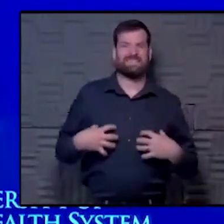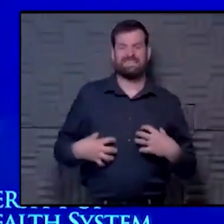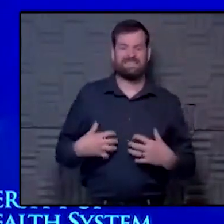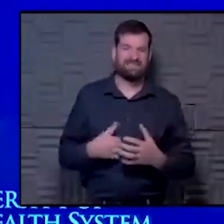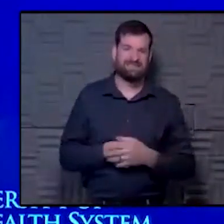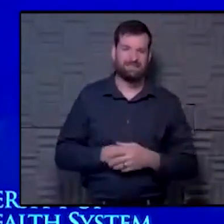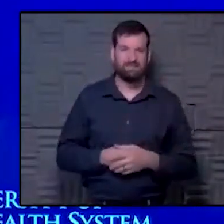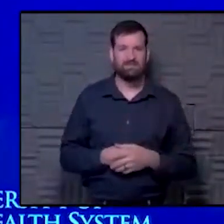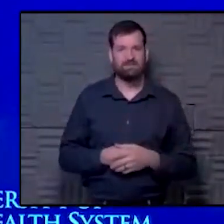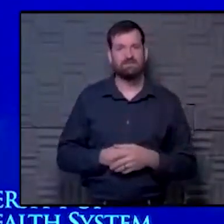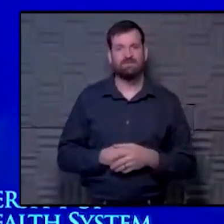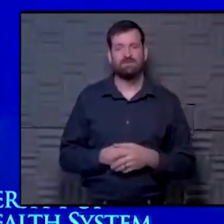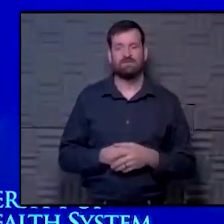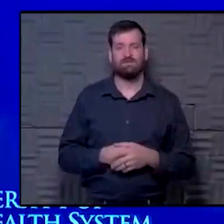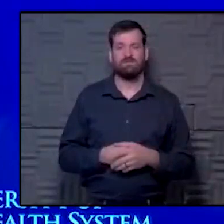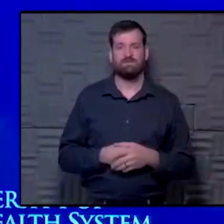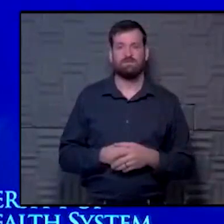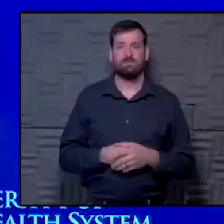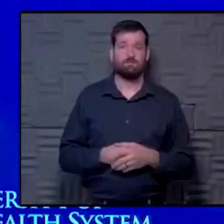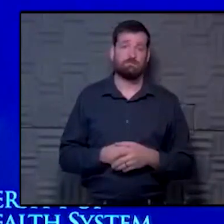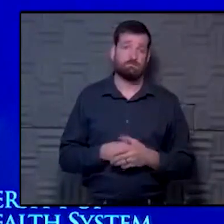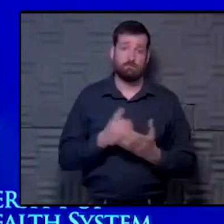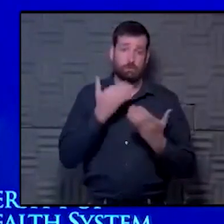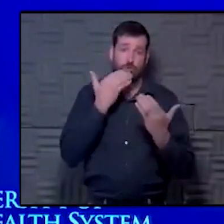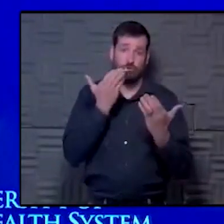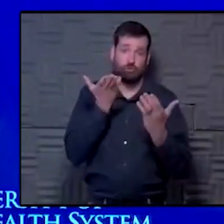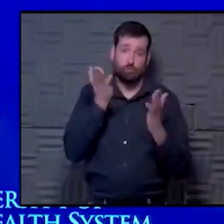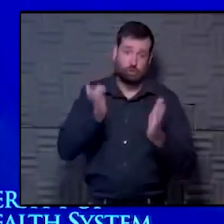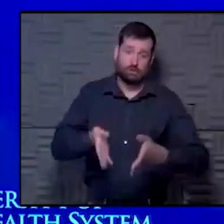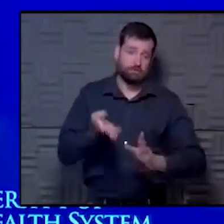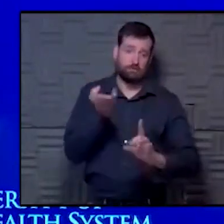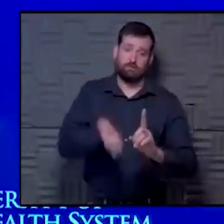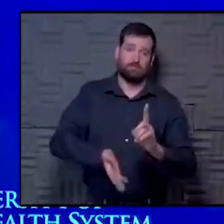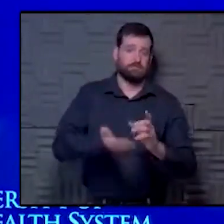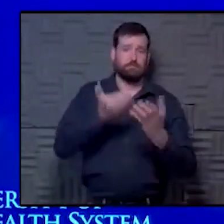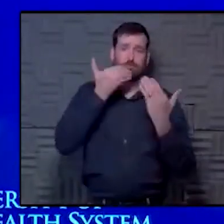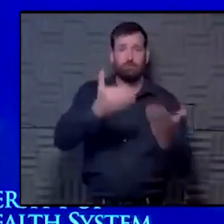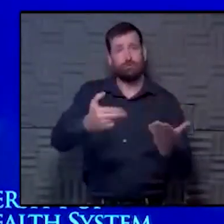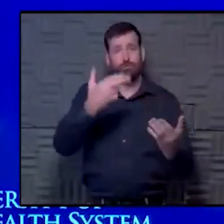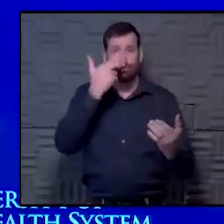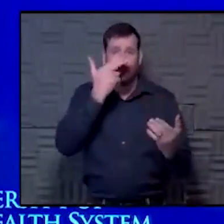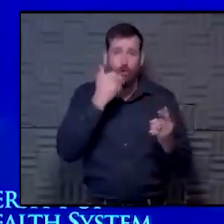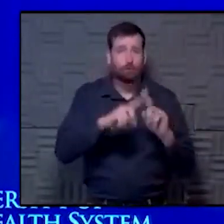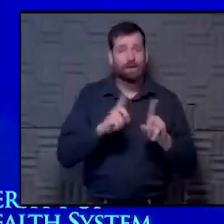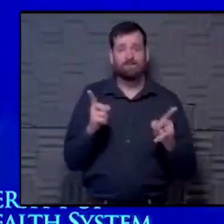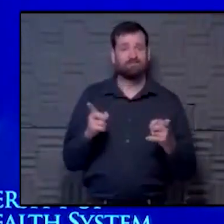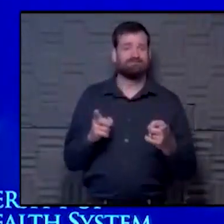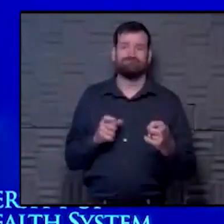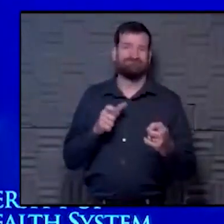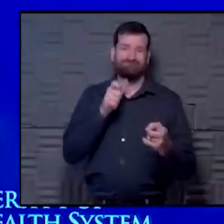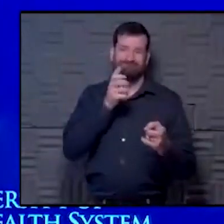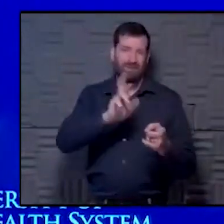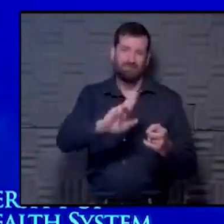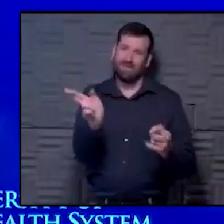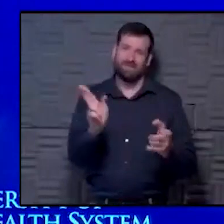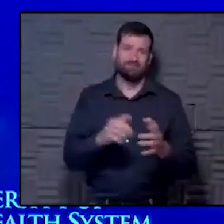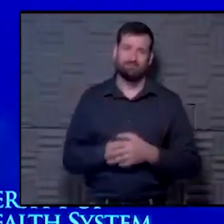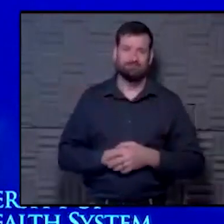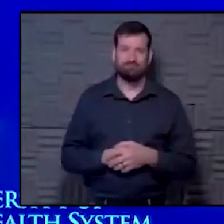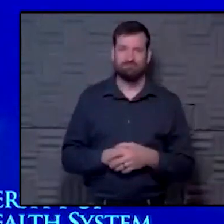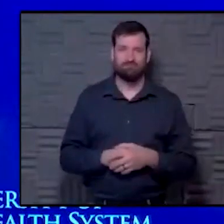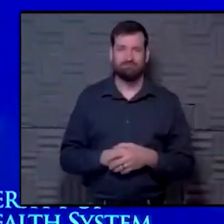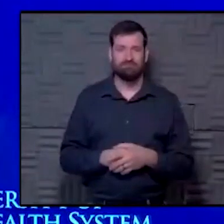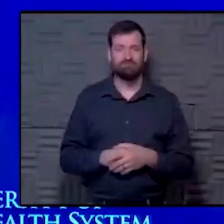person, and a really good person, and a great sense of humor, but just wasn't quite ready to be vaccinated yet. And